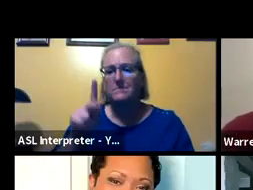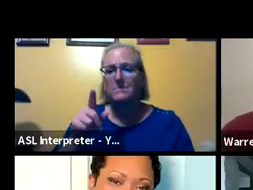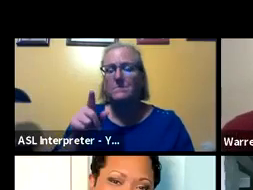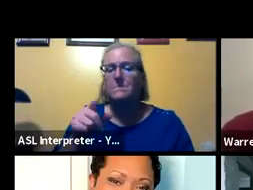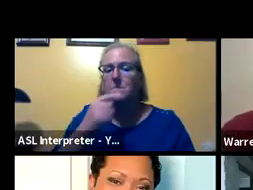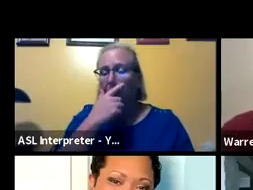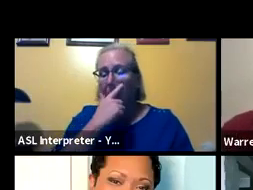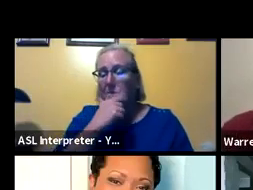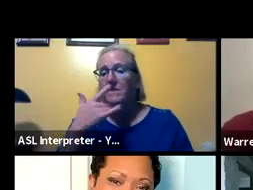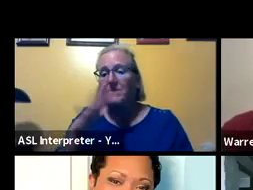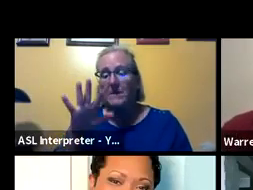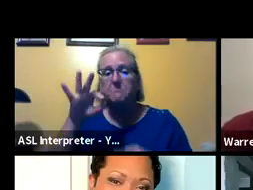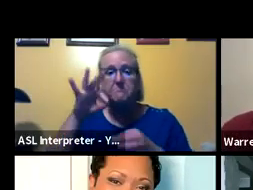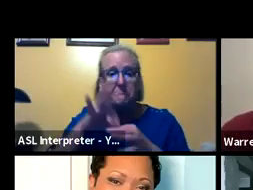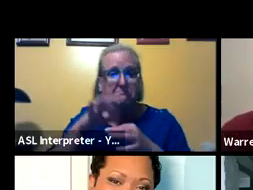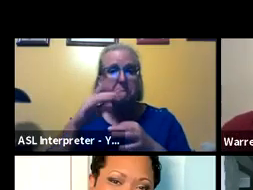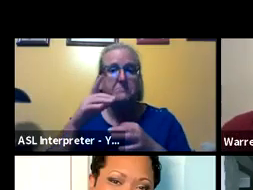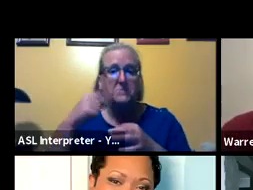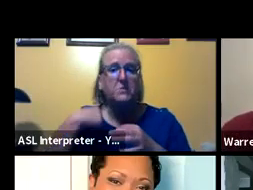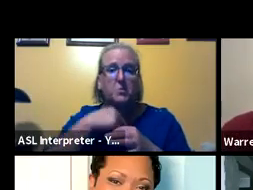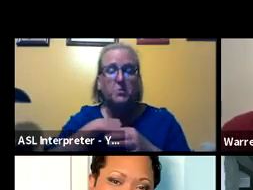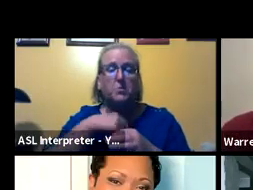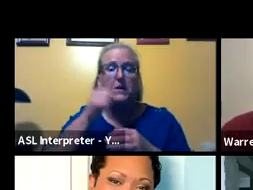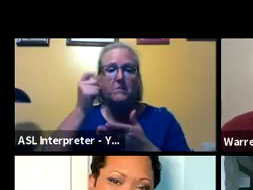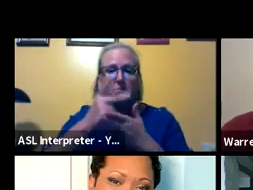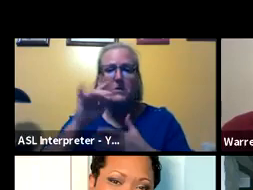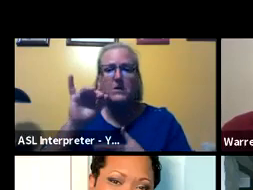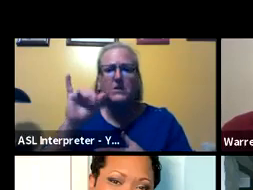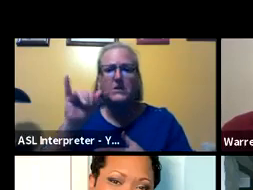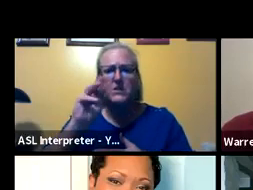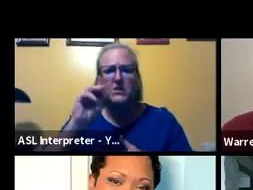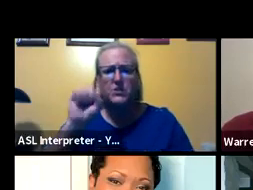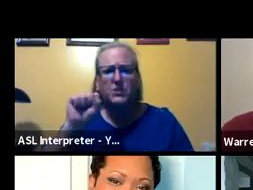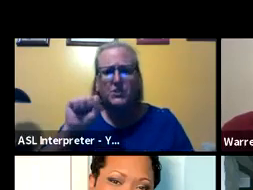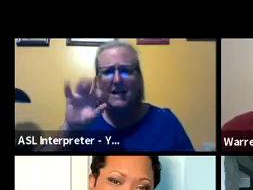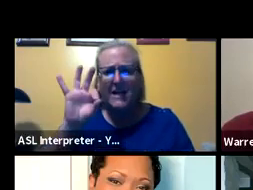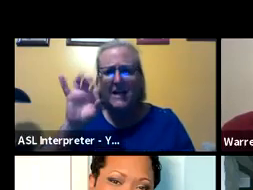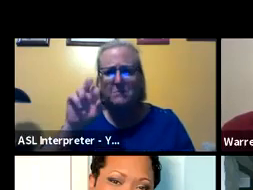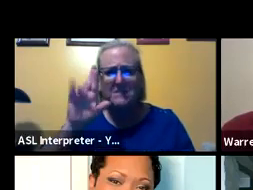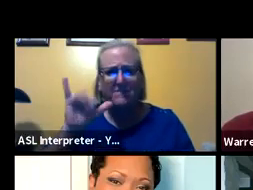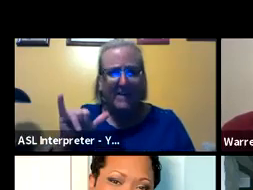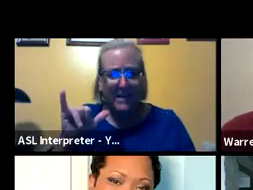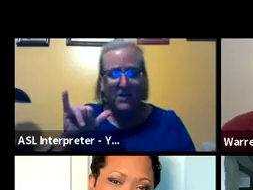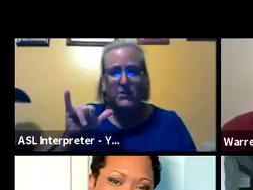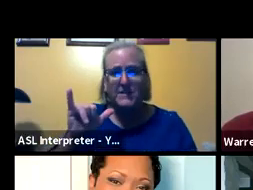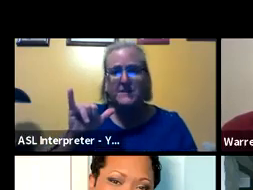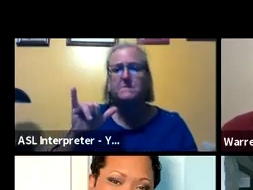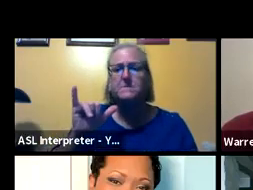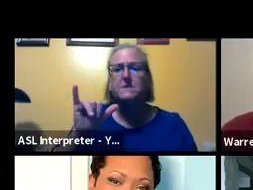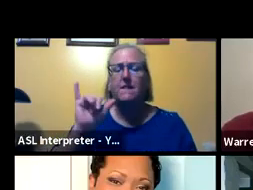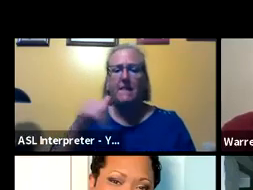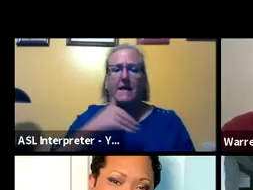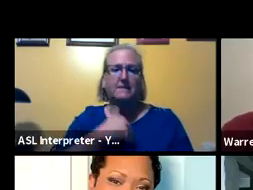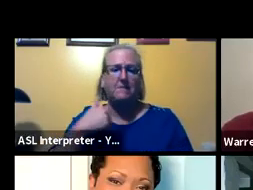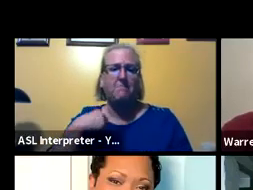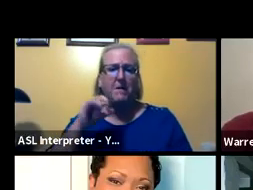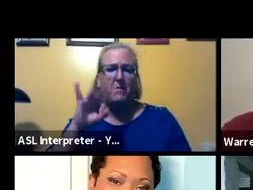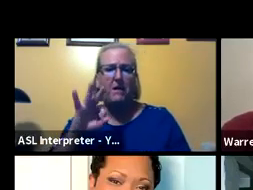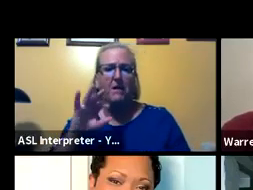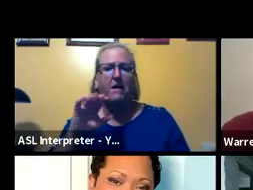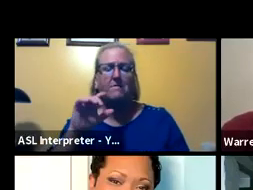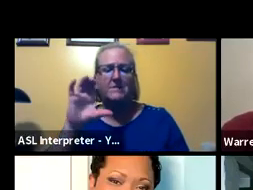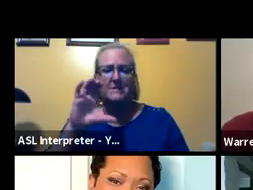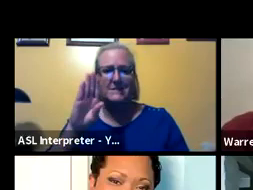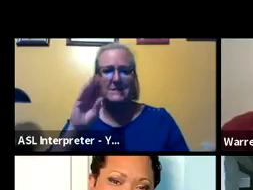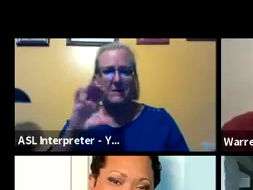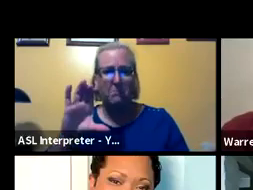and seconded that we approve Dr. James, what's his last name? Berry. Berry as a member of the Citizens Budget Oversight